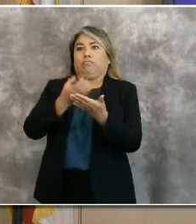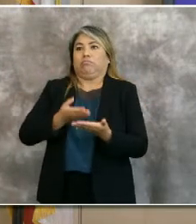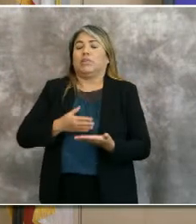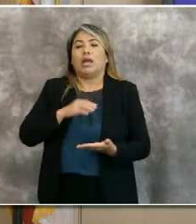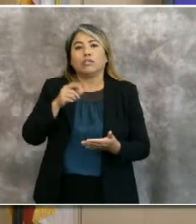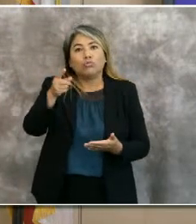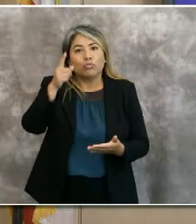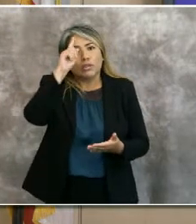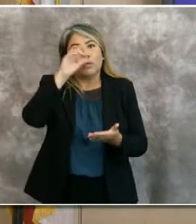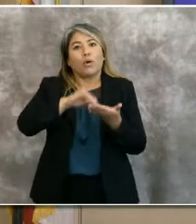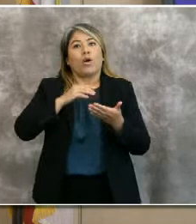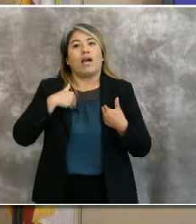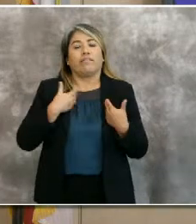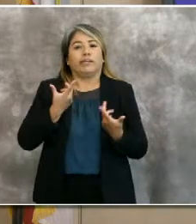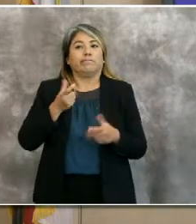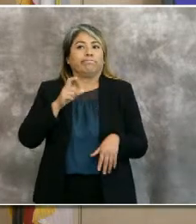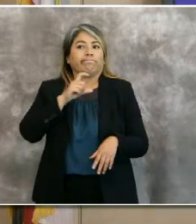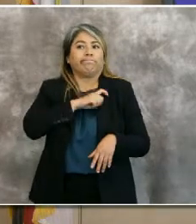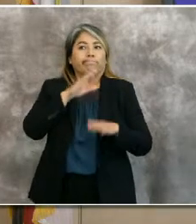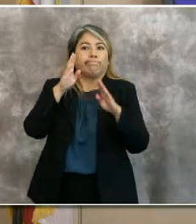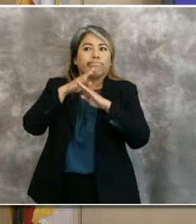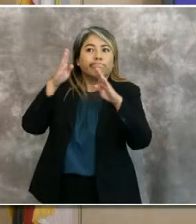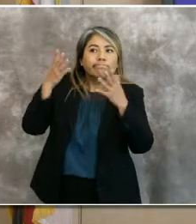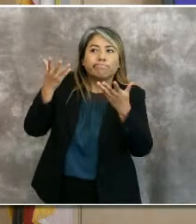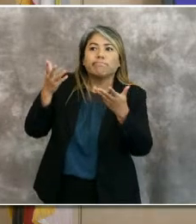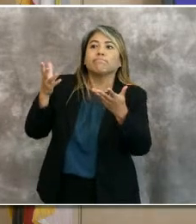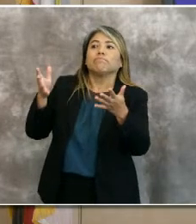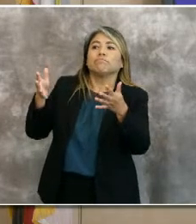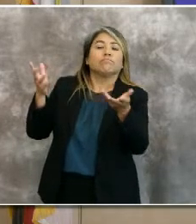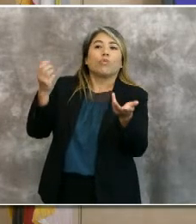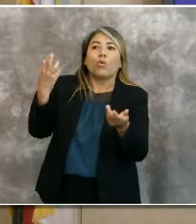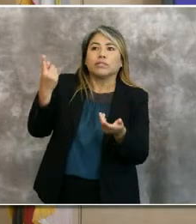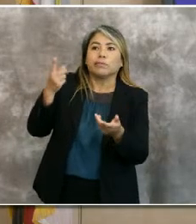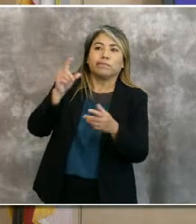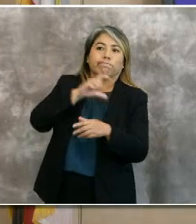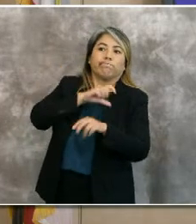be any enforcement to deter gatherings like this from happening?